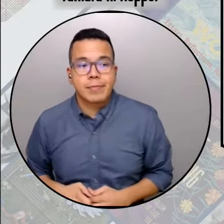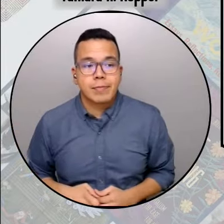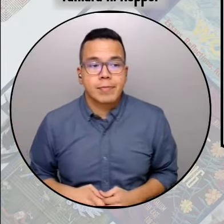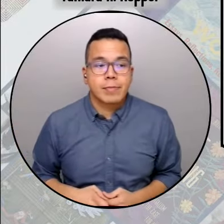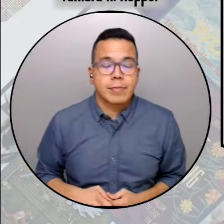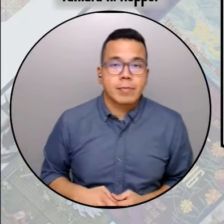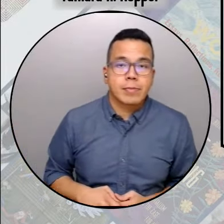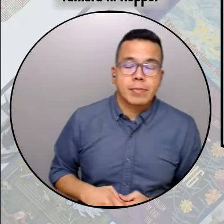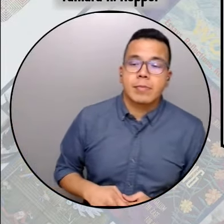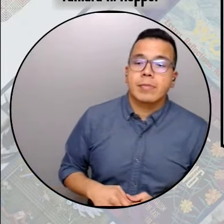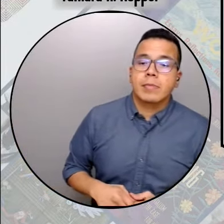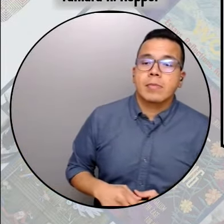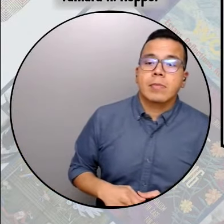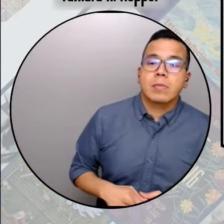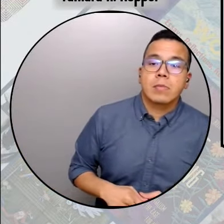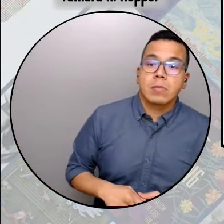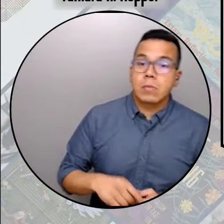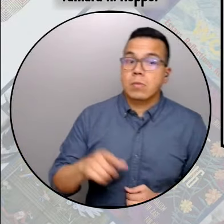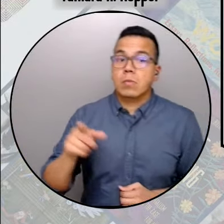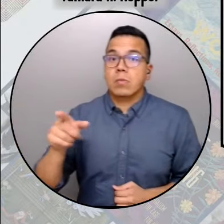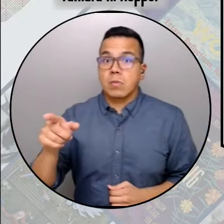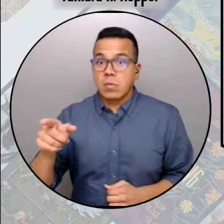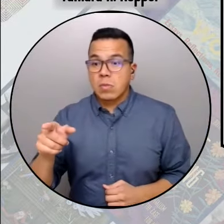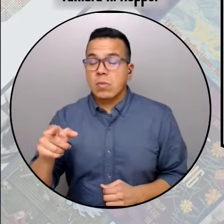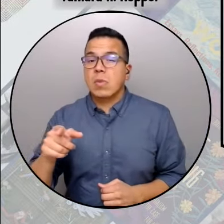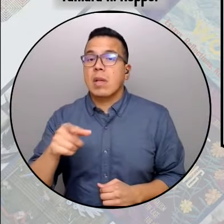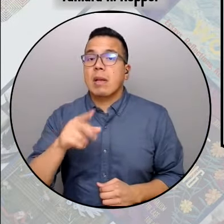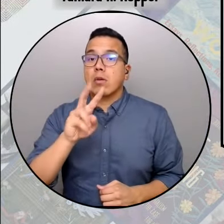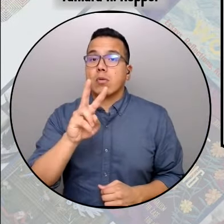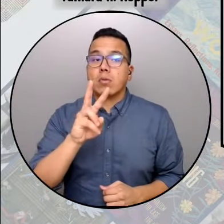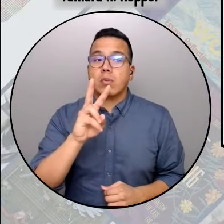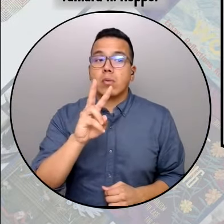is that they're trying to find, you know, the kind of really bad criminals, right?